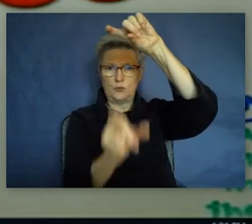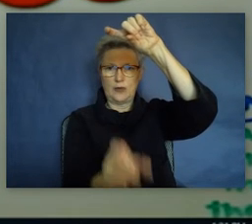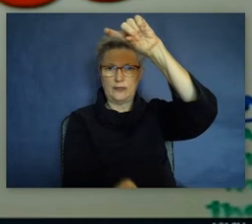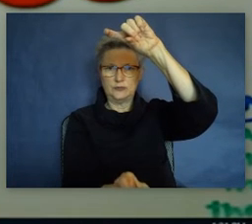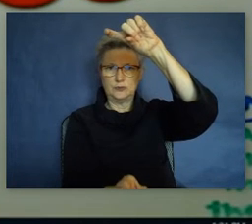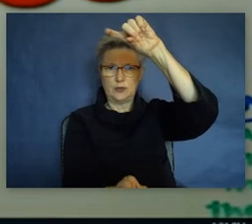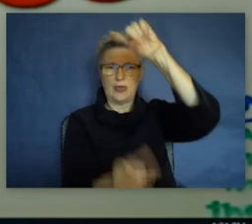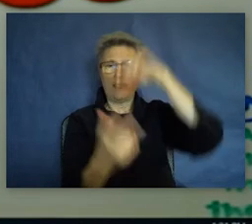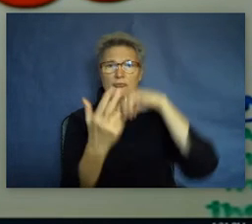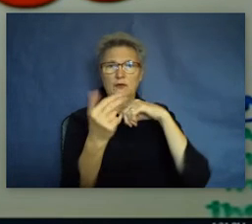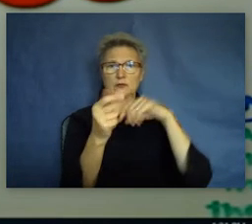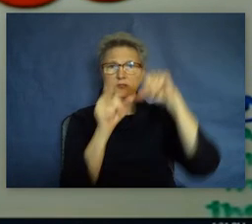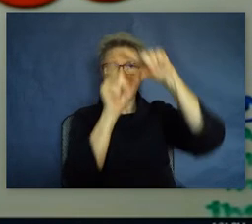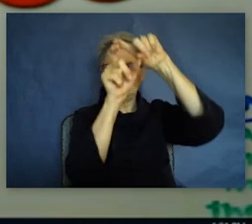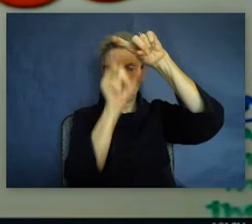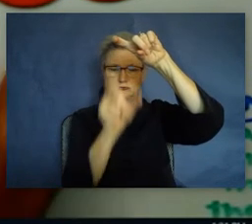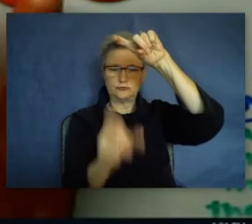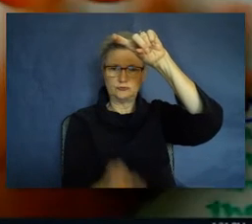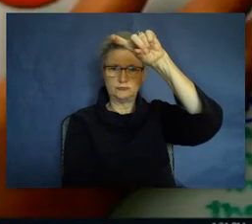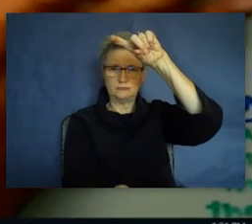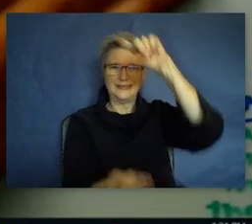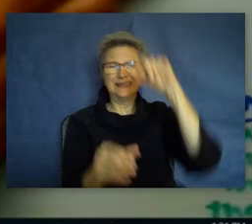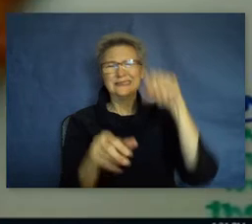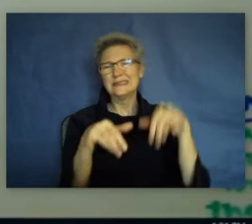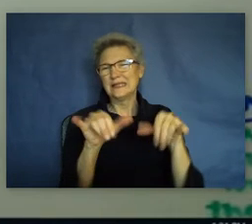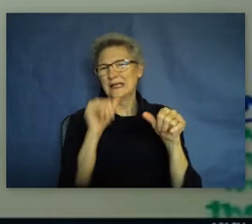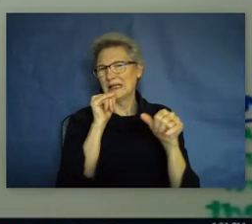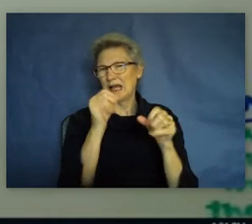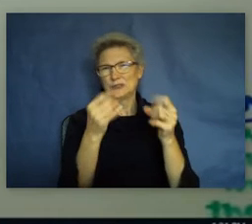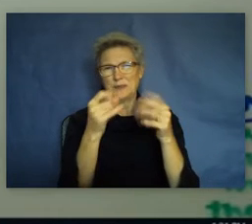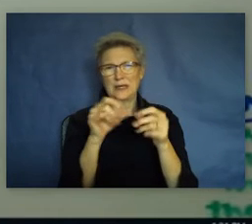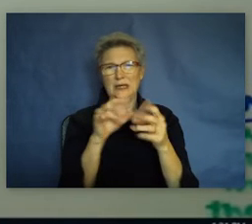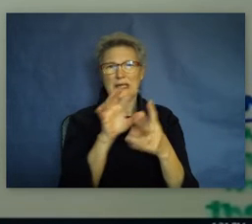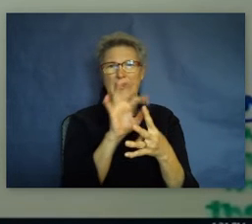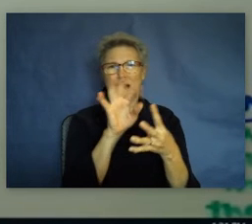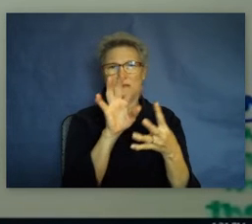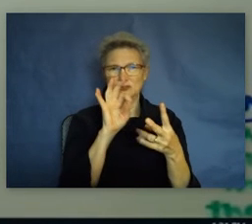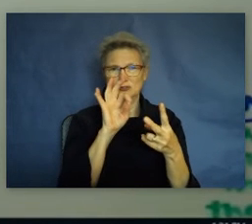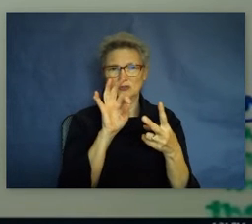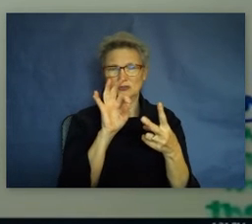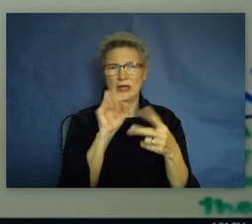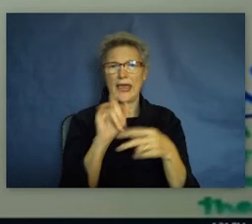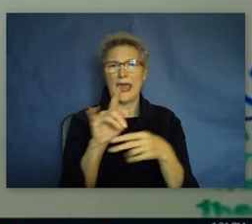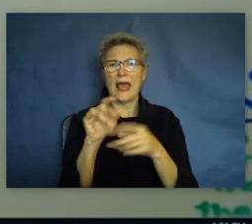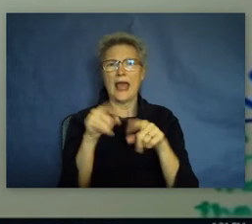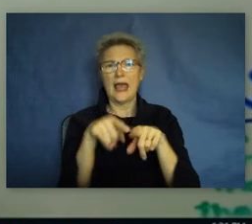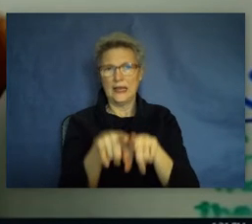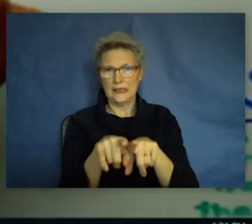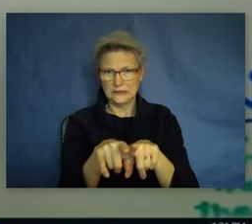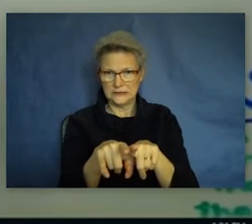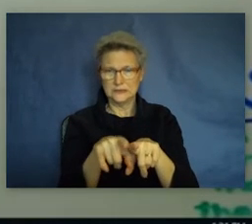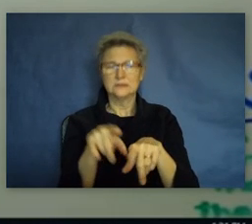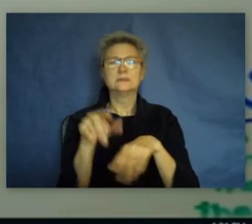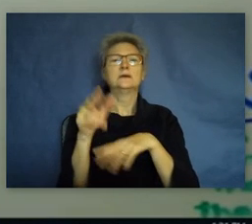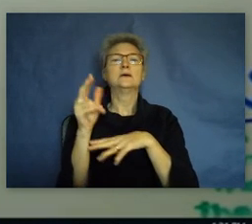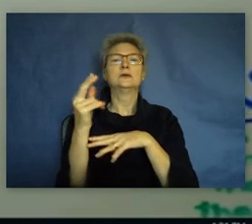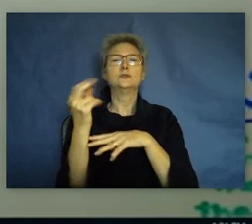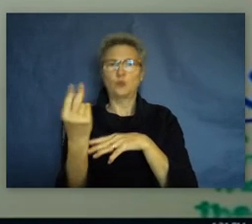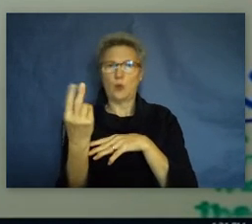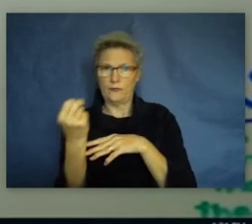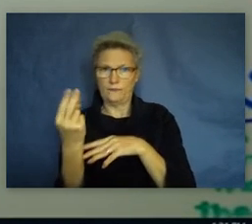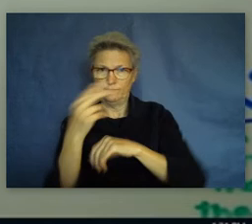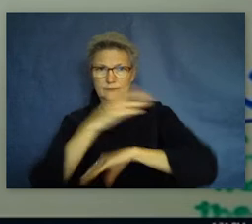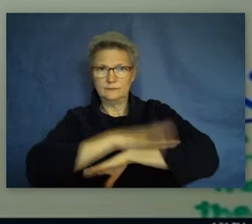do 13 rows of 1, but that's still not as many options as if I